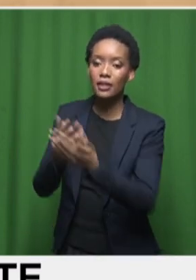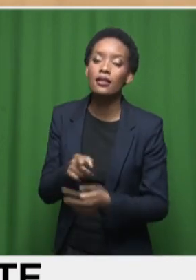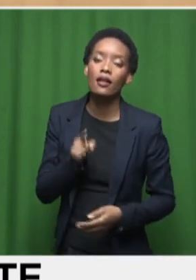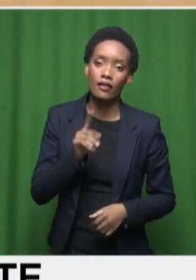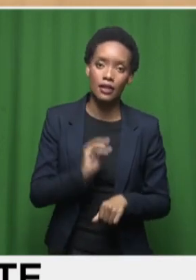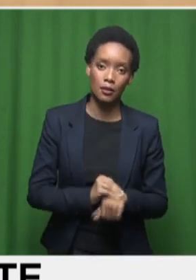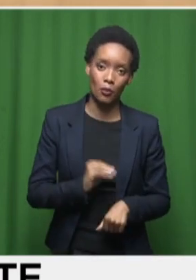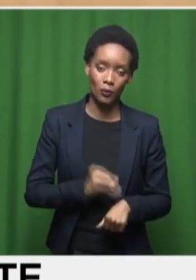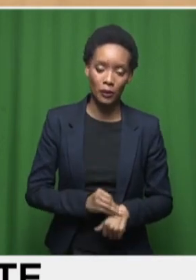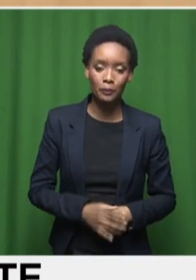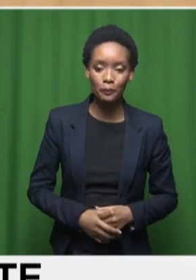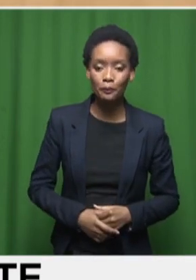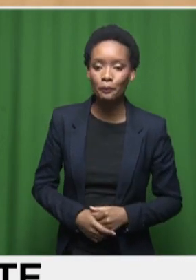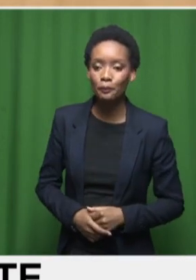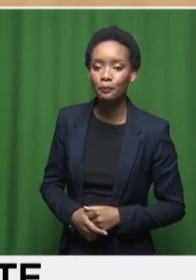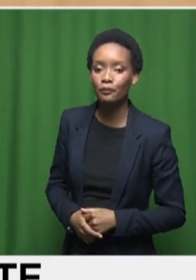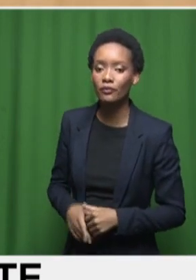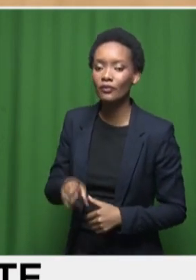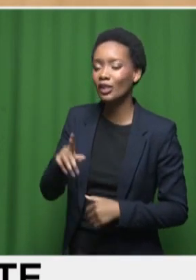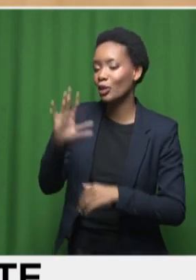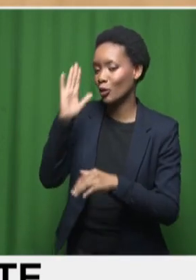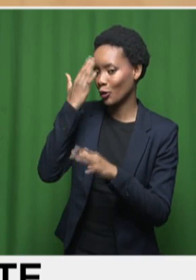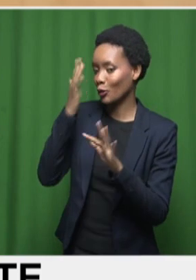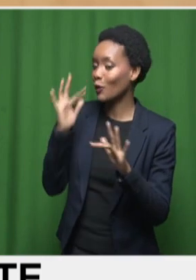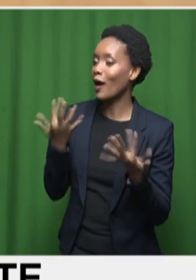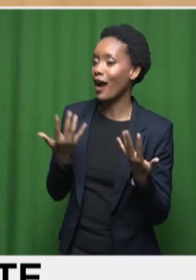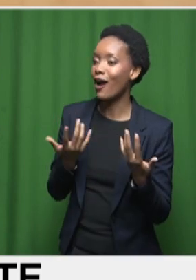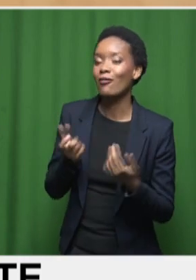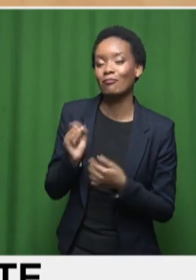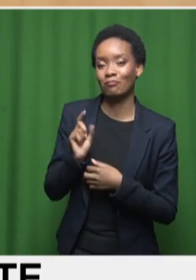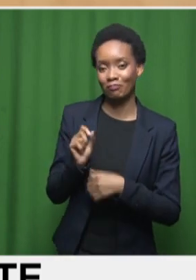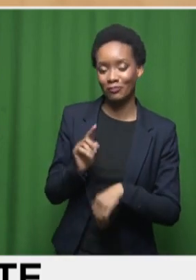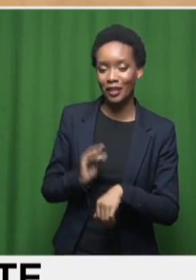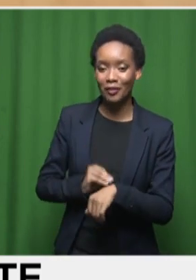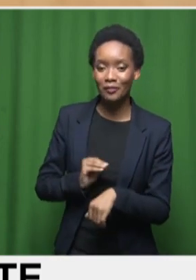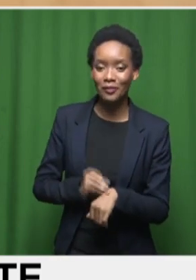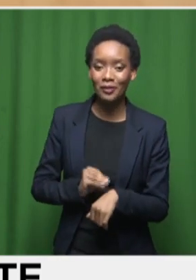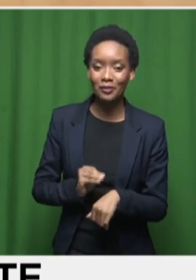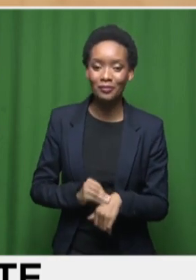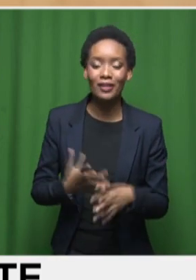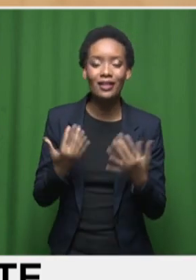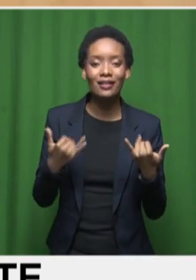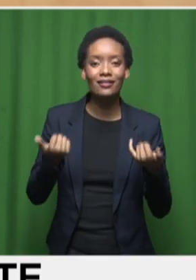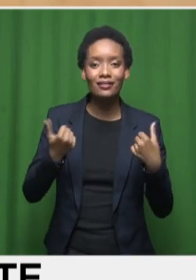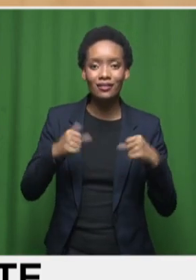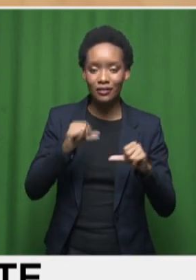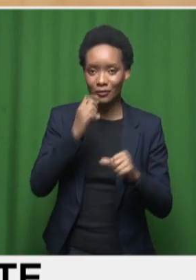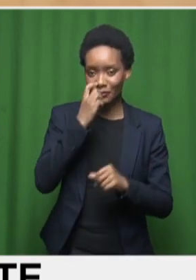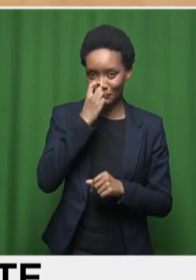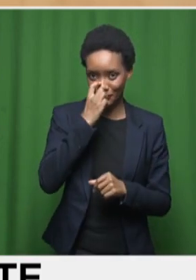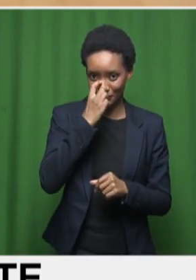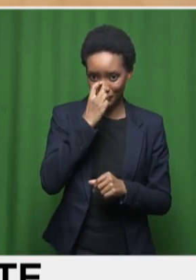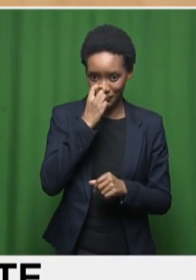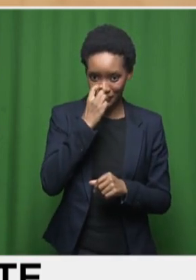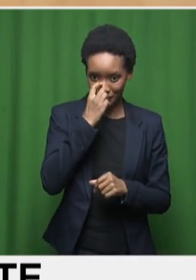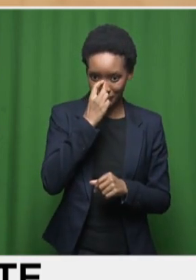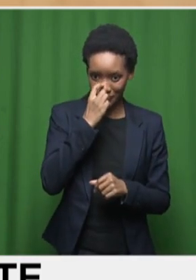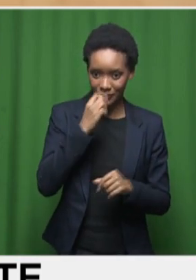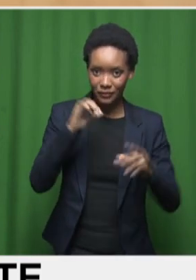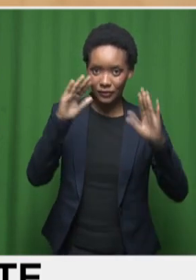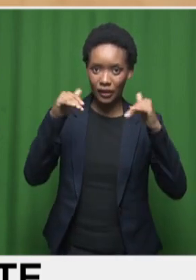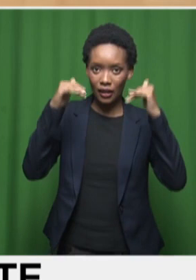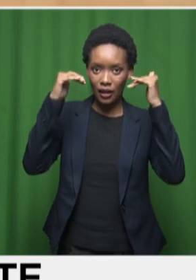The question is, how will you know? And of course, and then it moves to the next question. What are higher